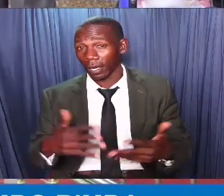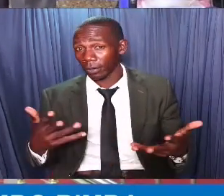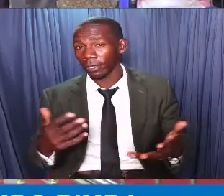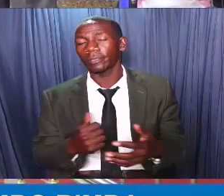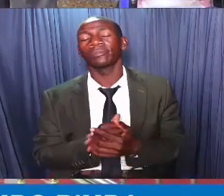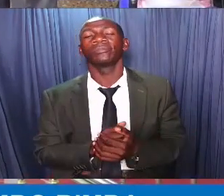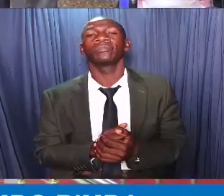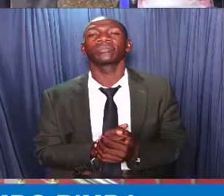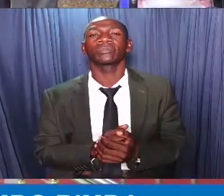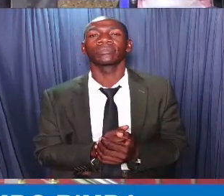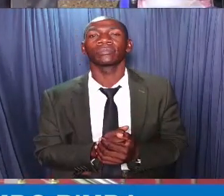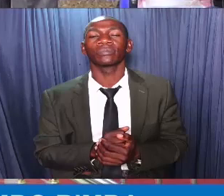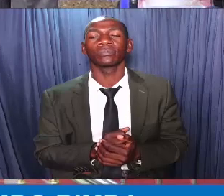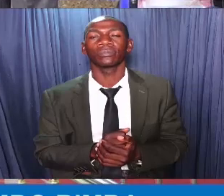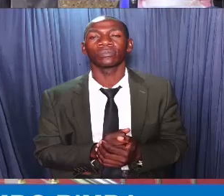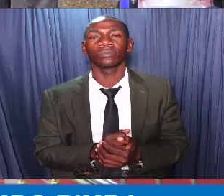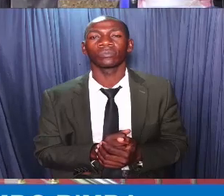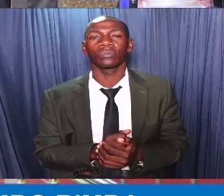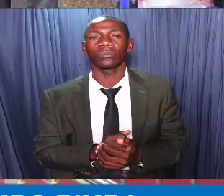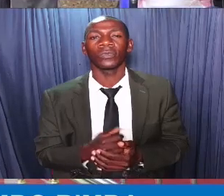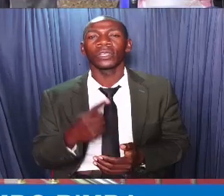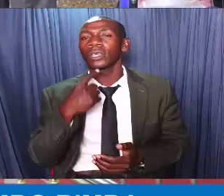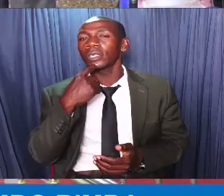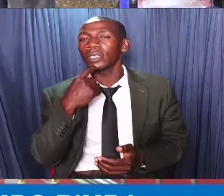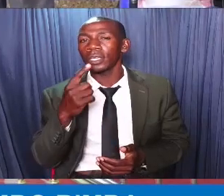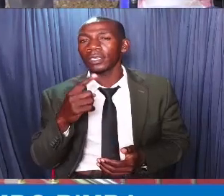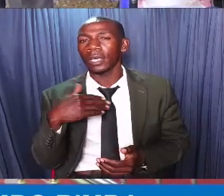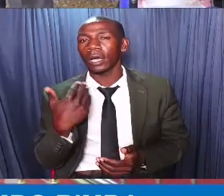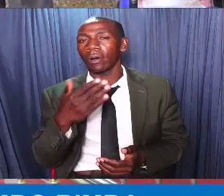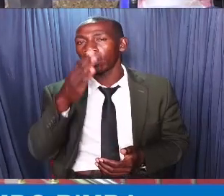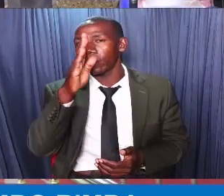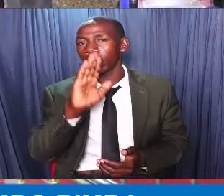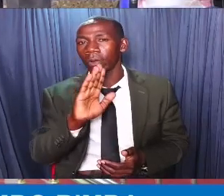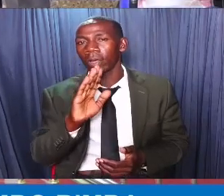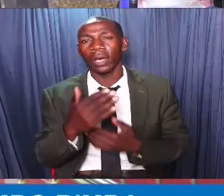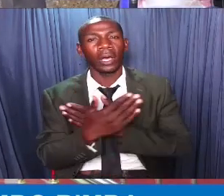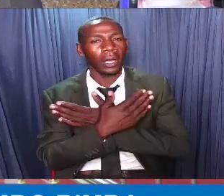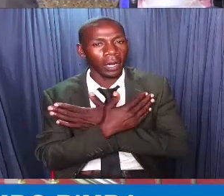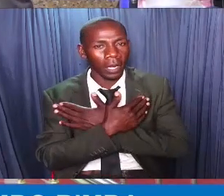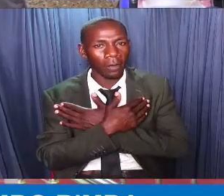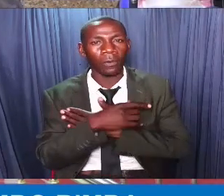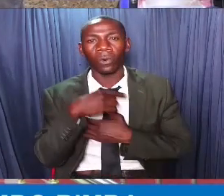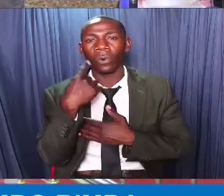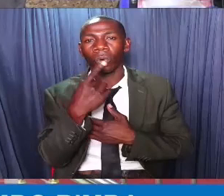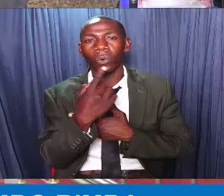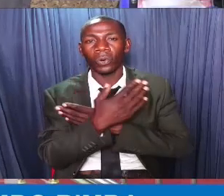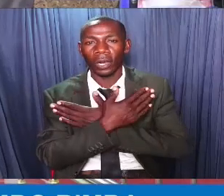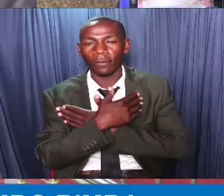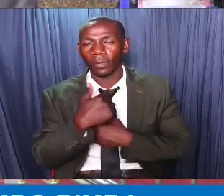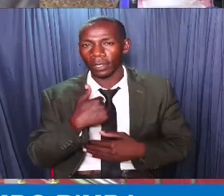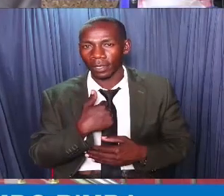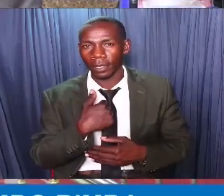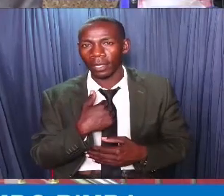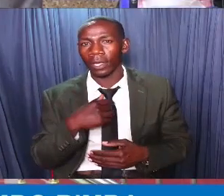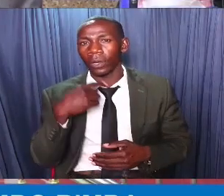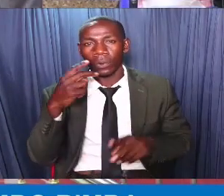Hallelujah. Hallelujah. Na anasema Mungu wetu, and our God says, mimi na wapenda wale wanipendao. I love them who love me.